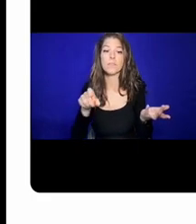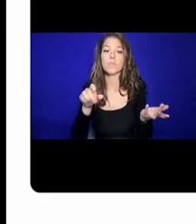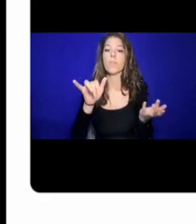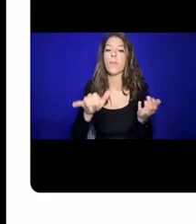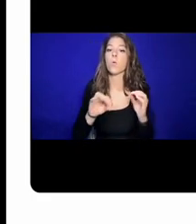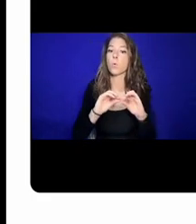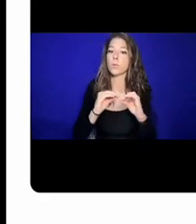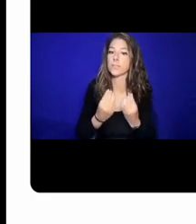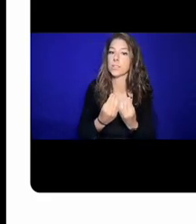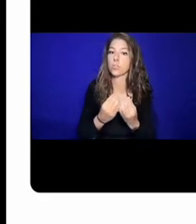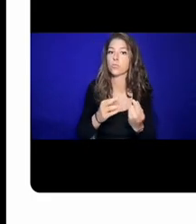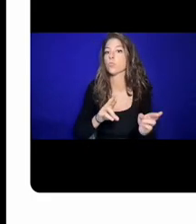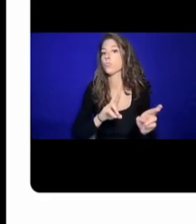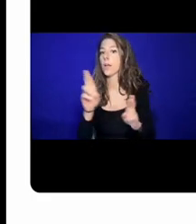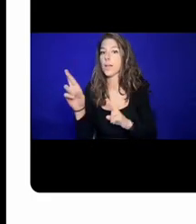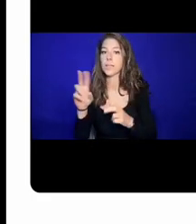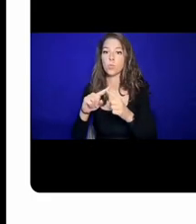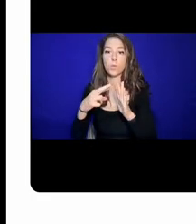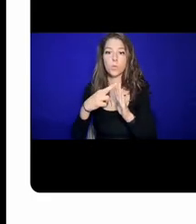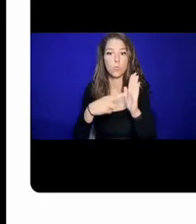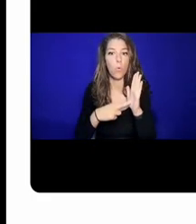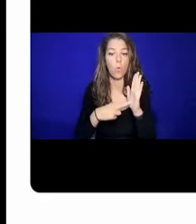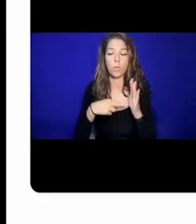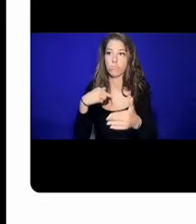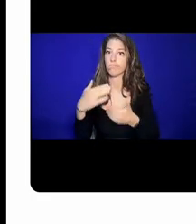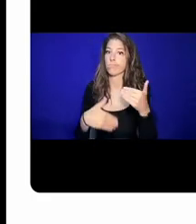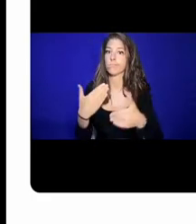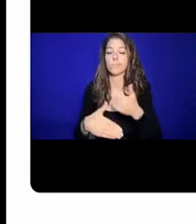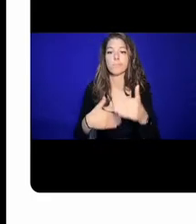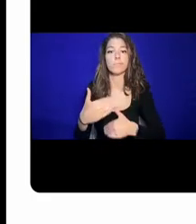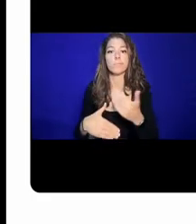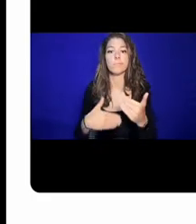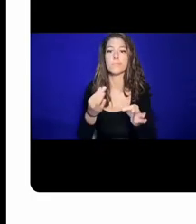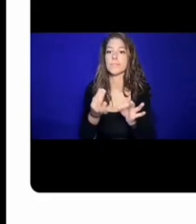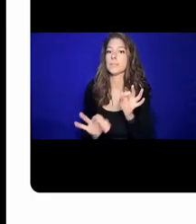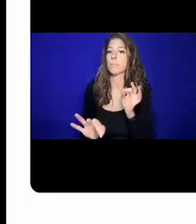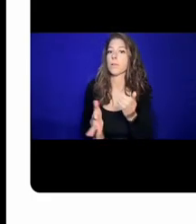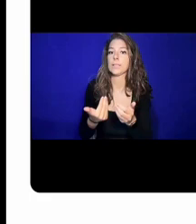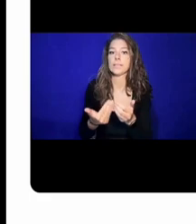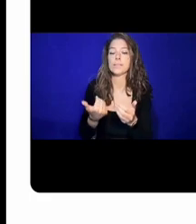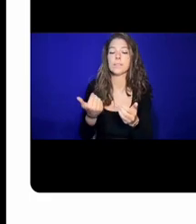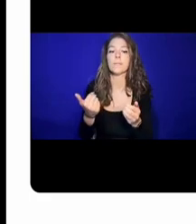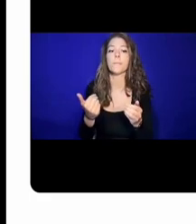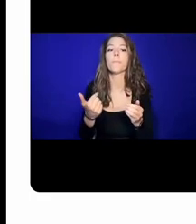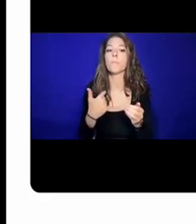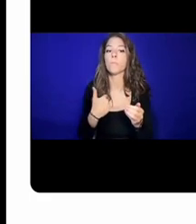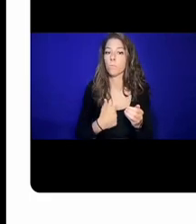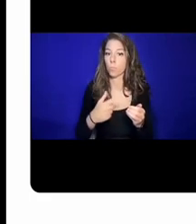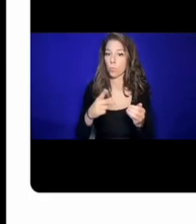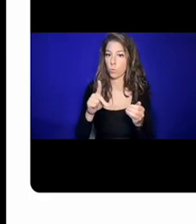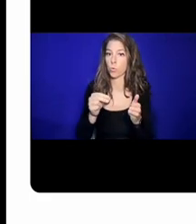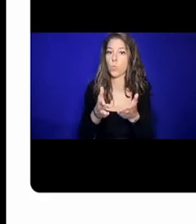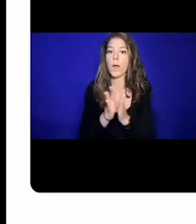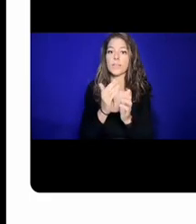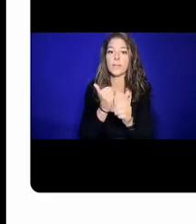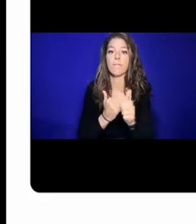that organization is ready to enroll and get through the process simple and easy. So we do ask everybody to kind of open up and